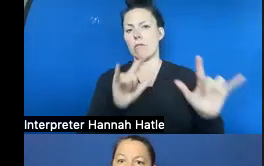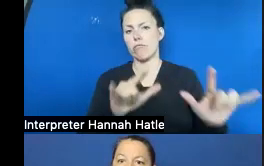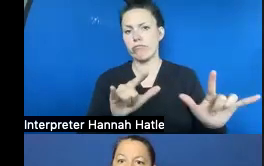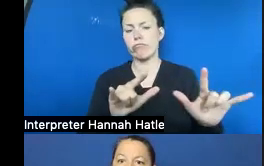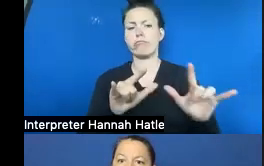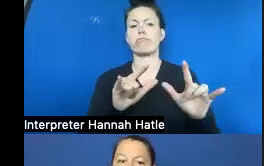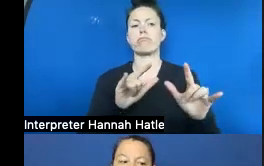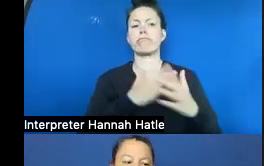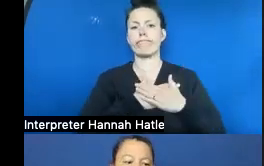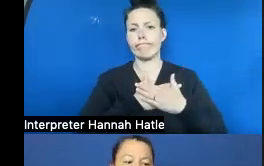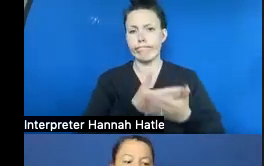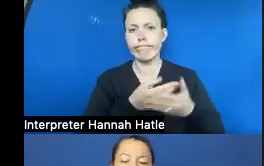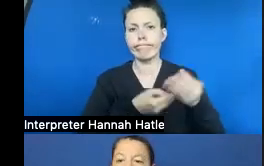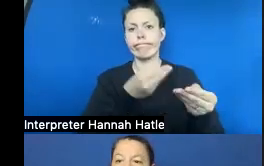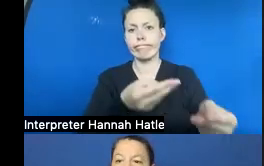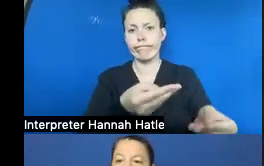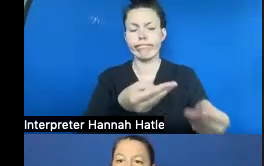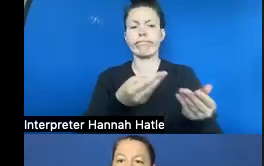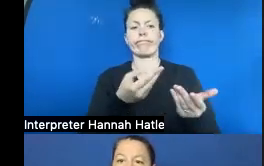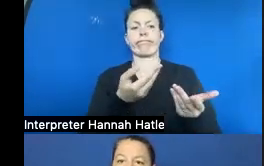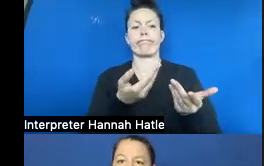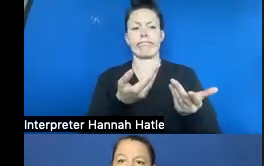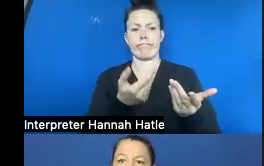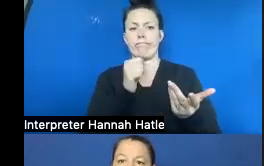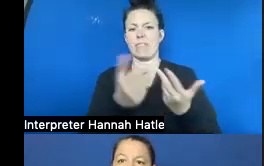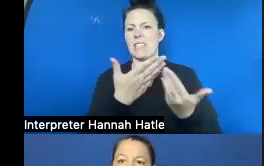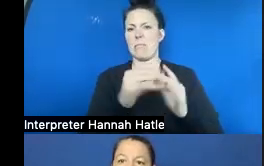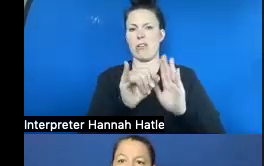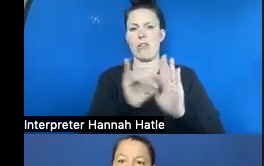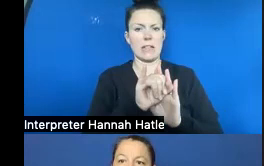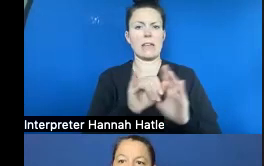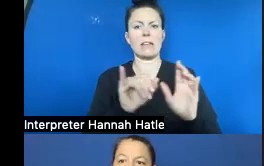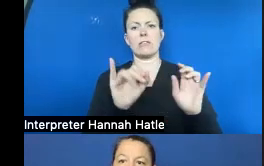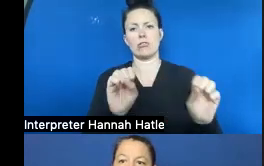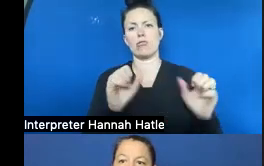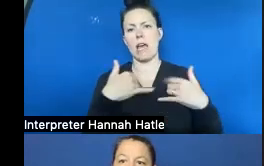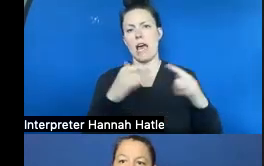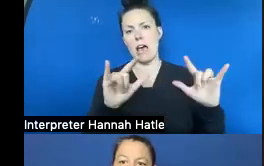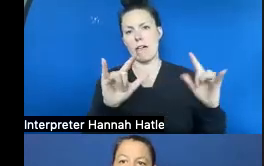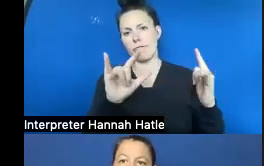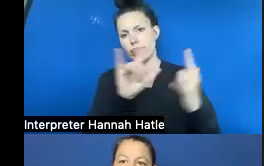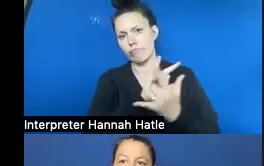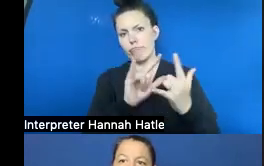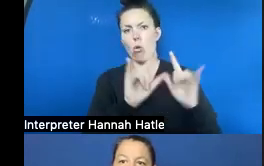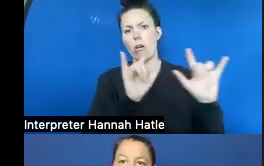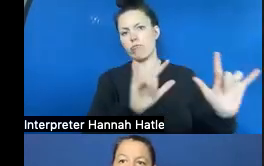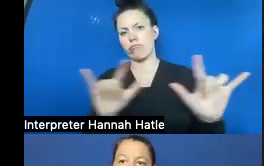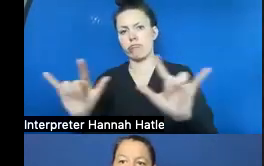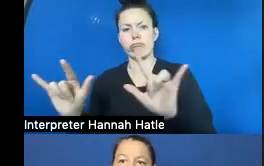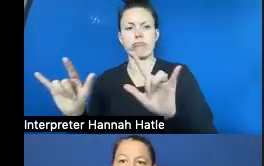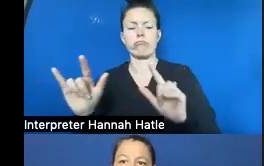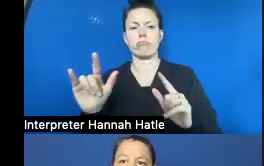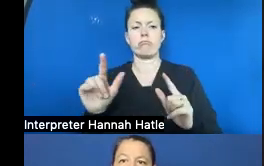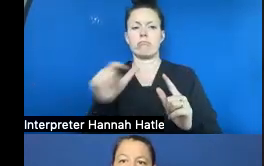for someone regardless of these leading identities. That's a shorthand explanation.